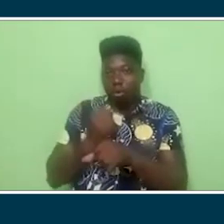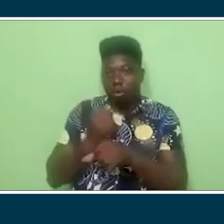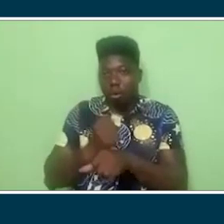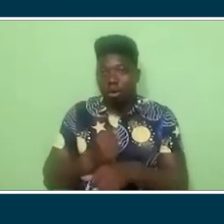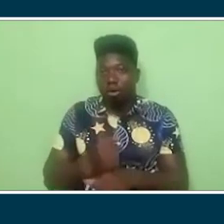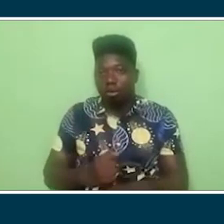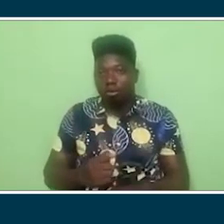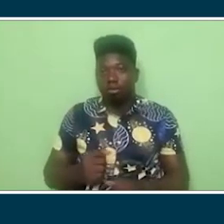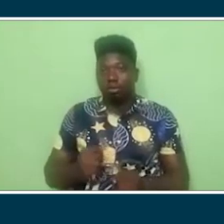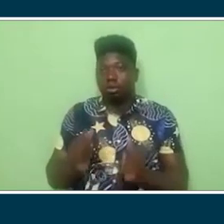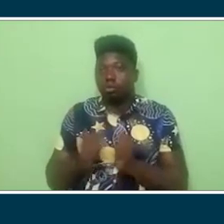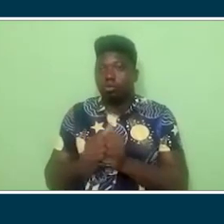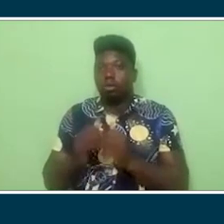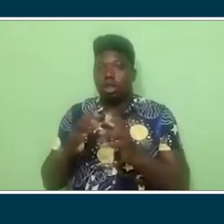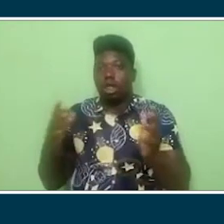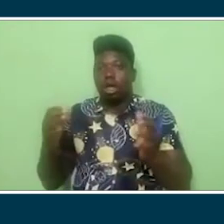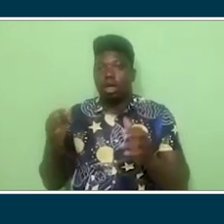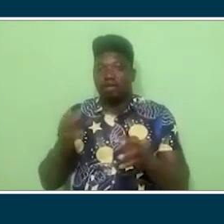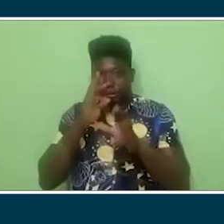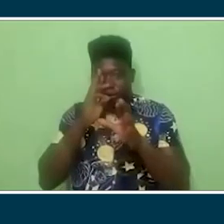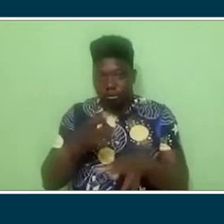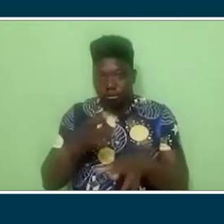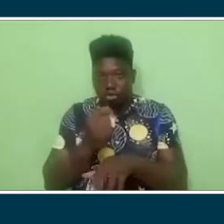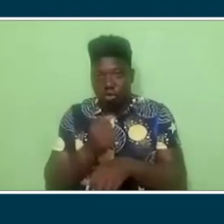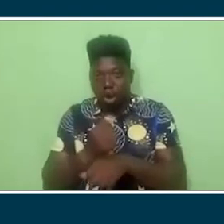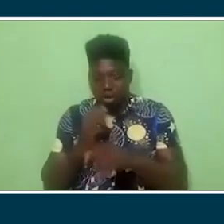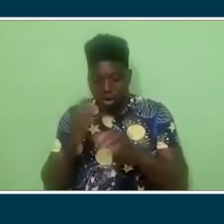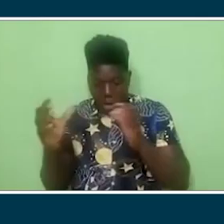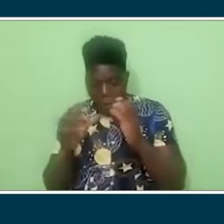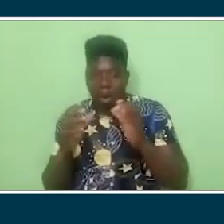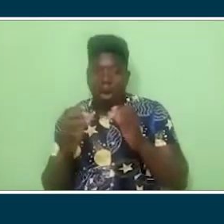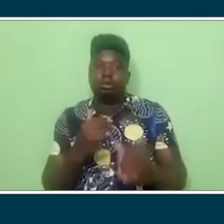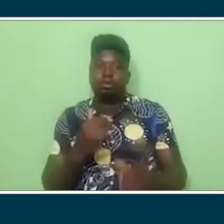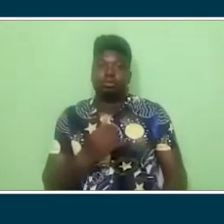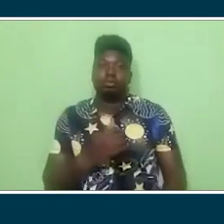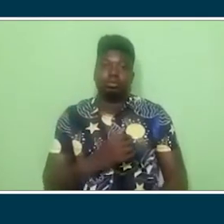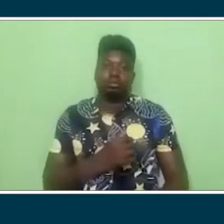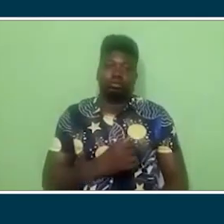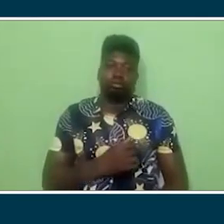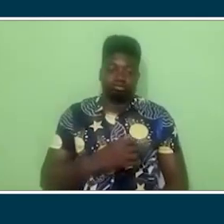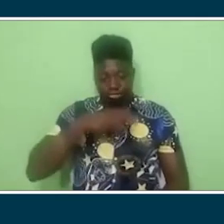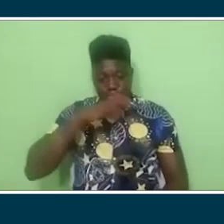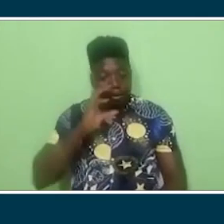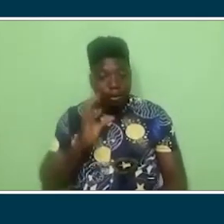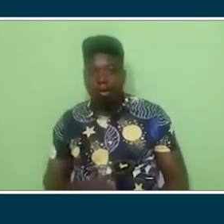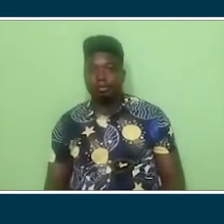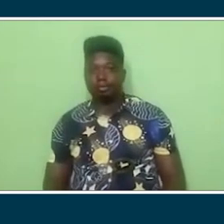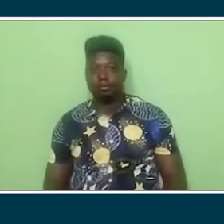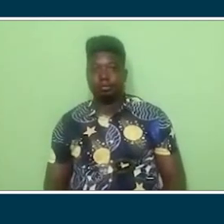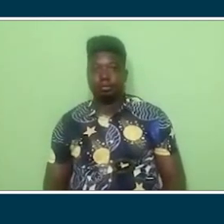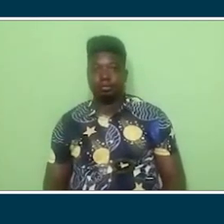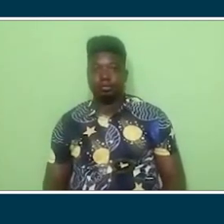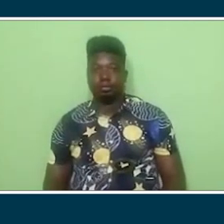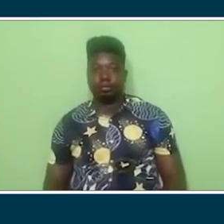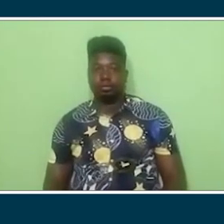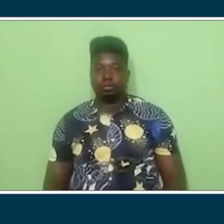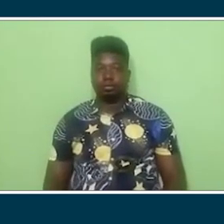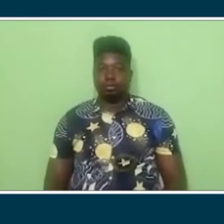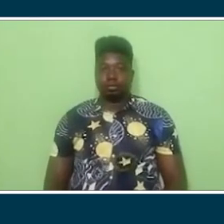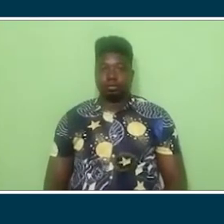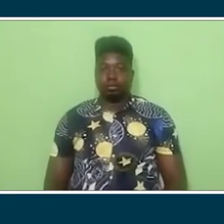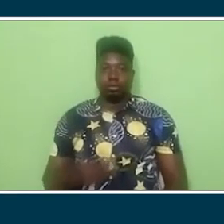attention, war criminals were exposed. And